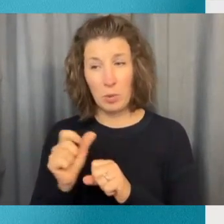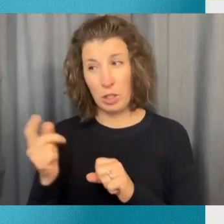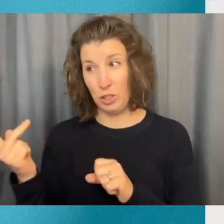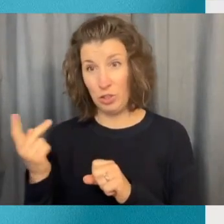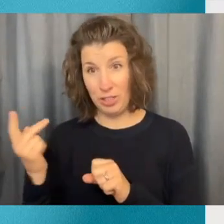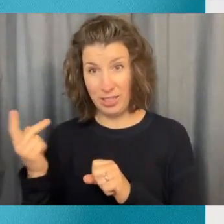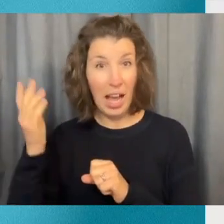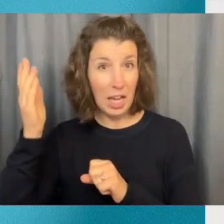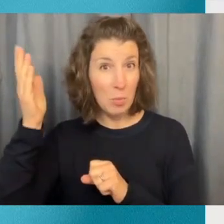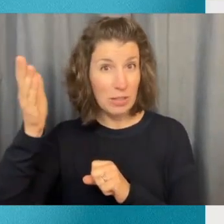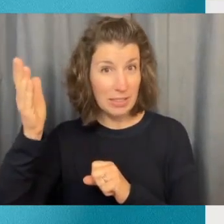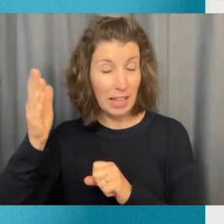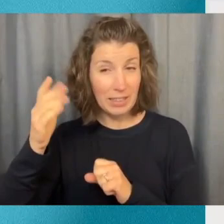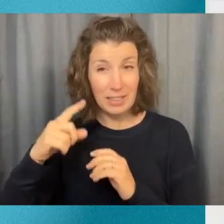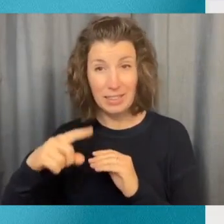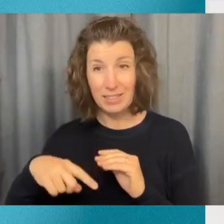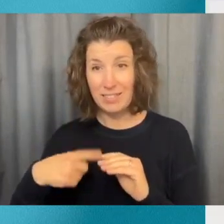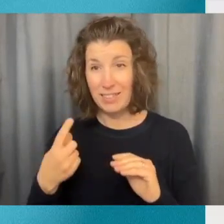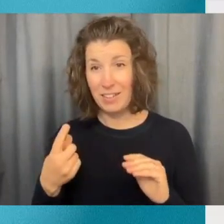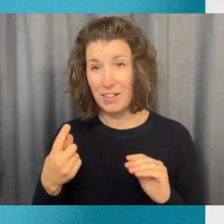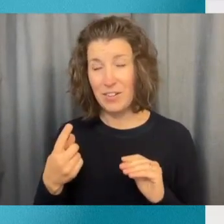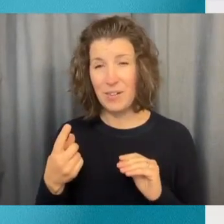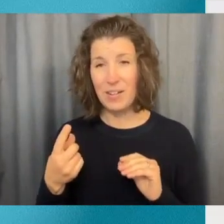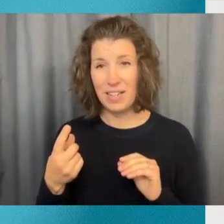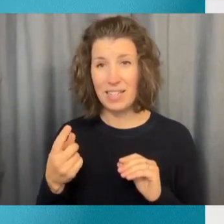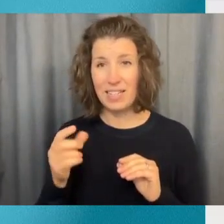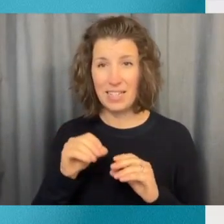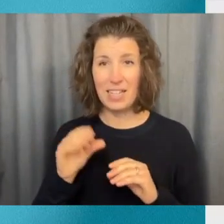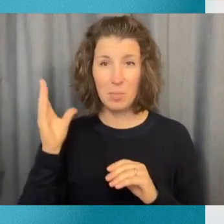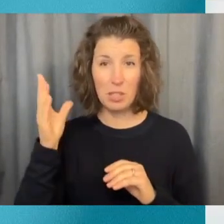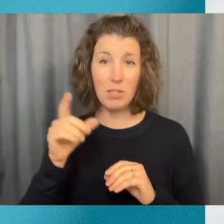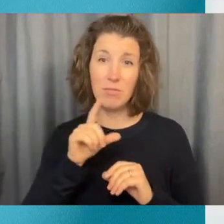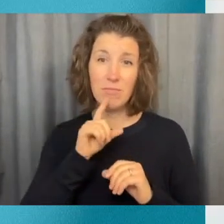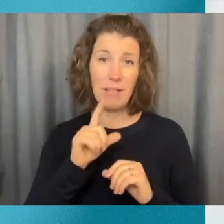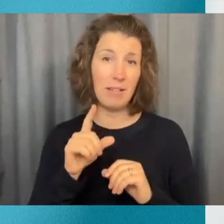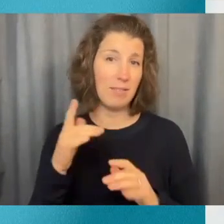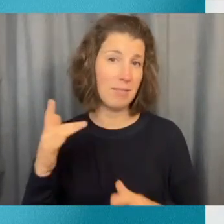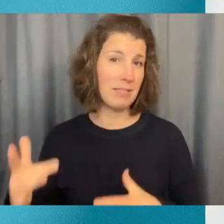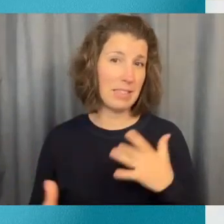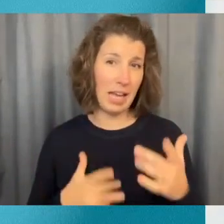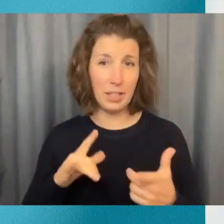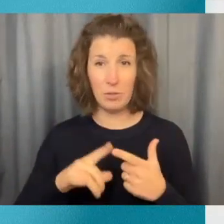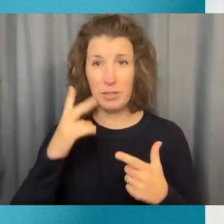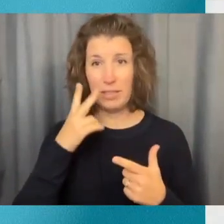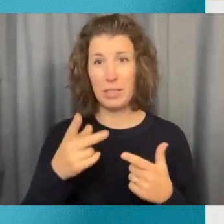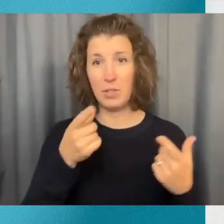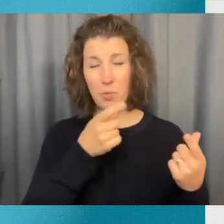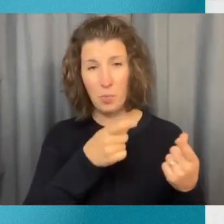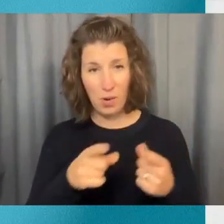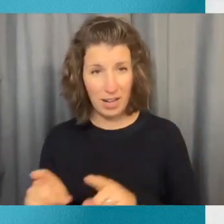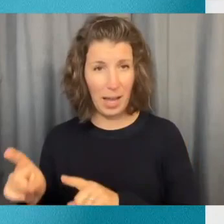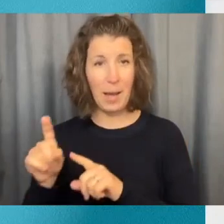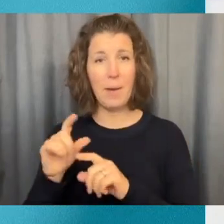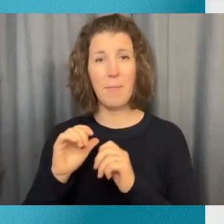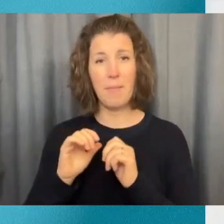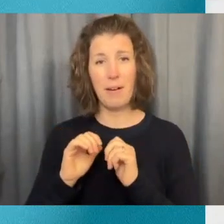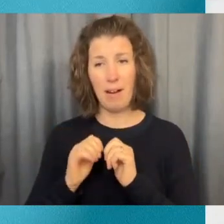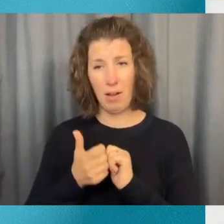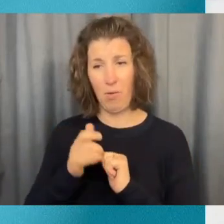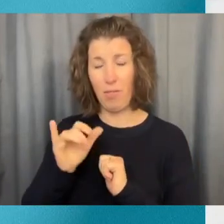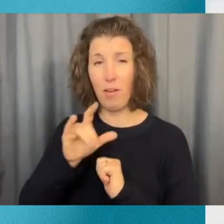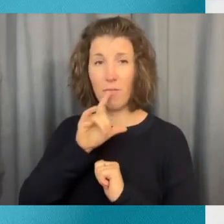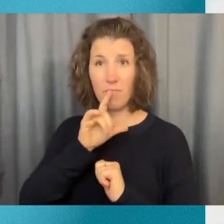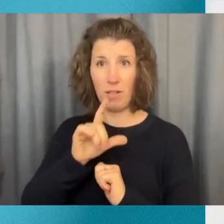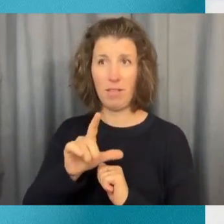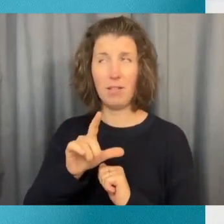presented on in a presentation, and it was so exciting to see what happened and how it really increased